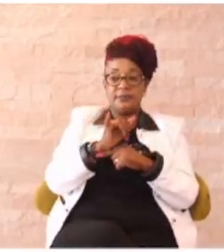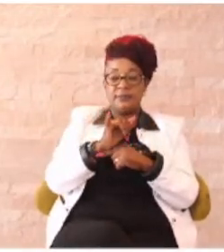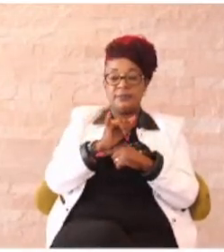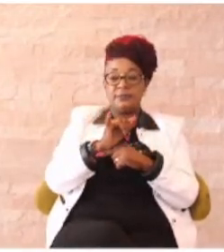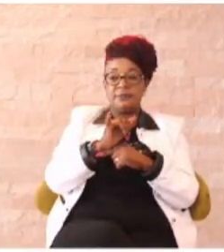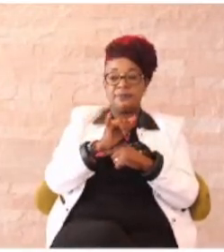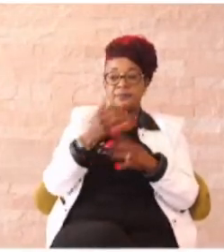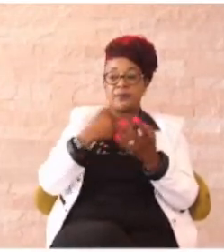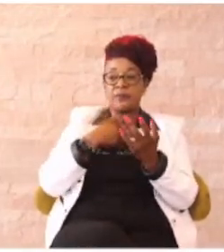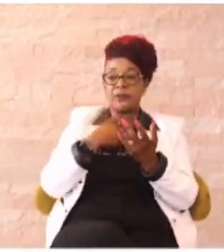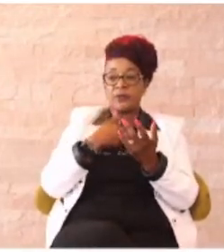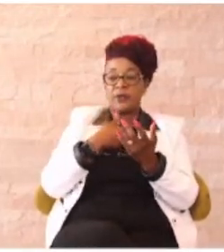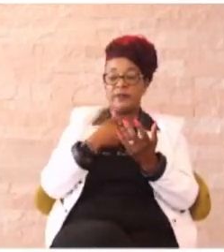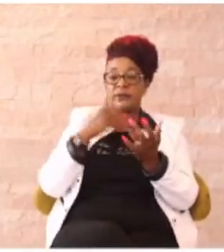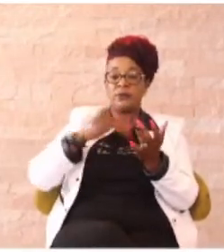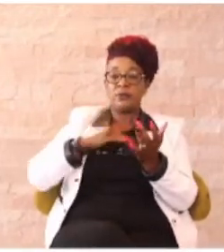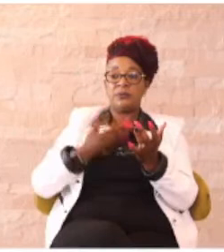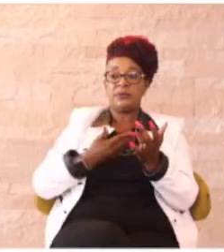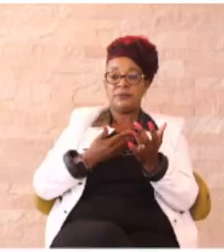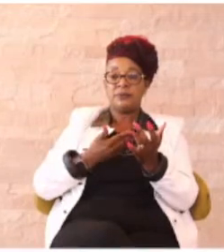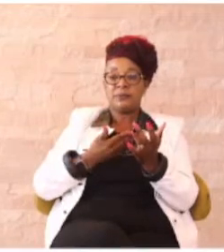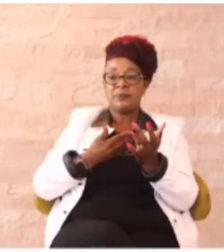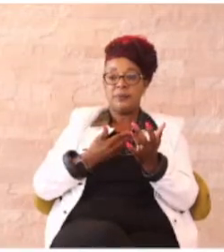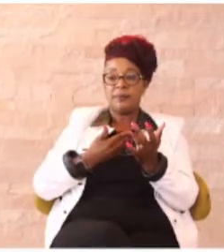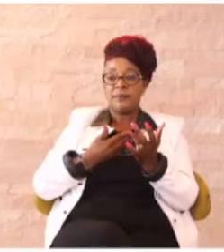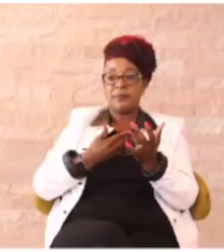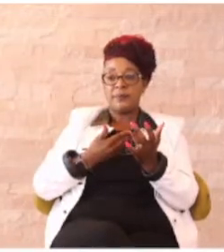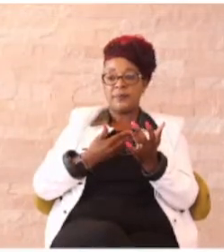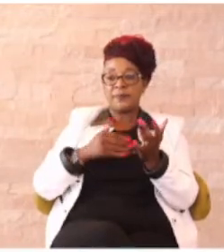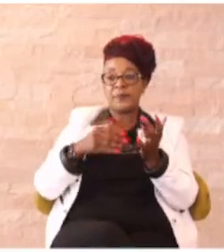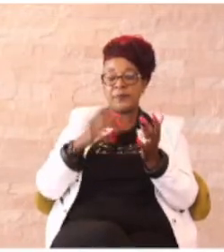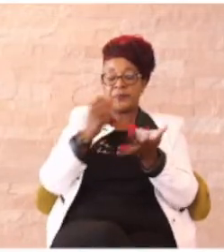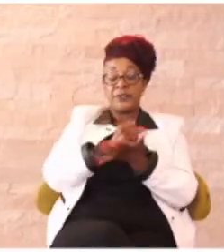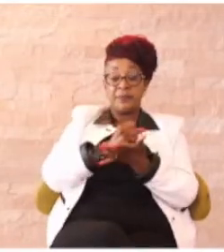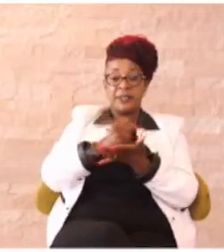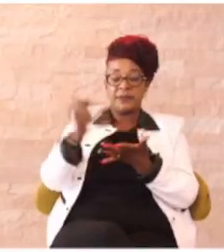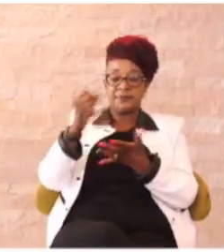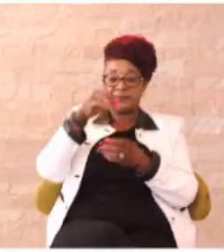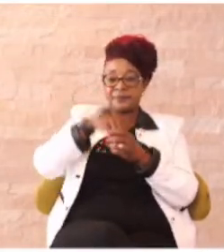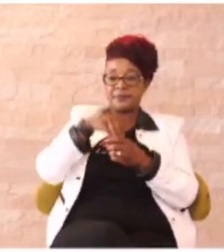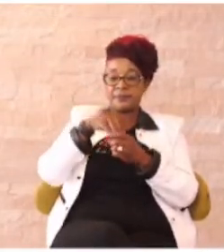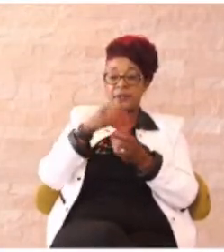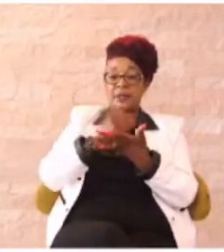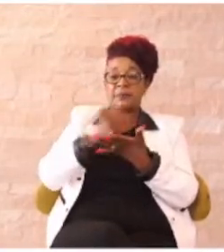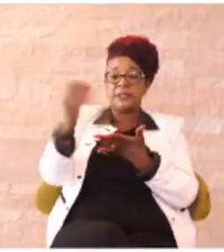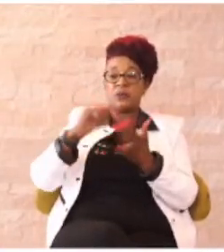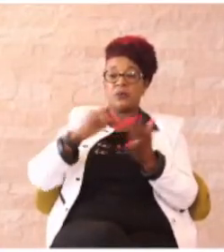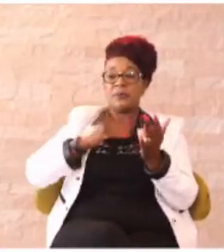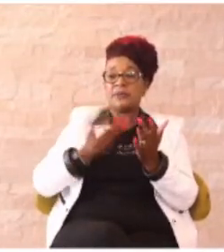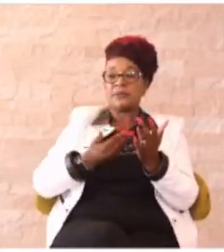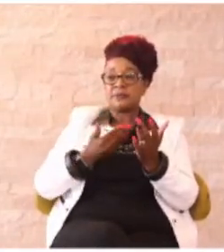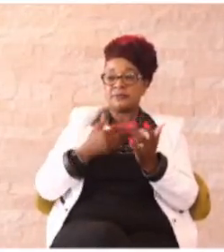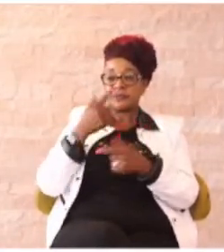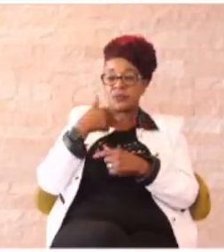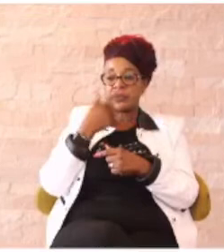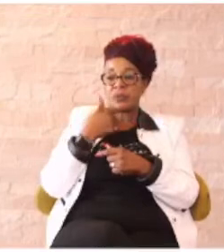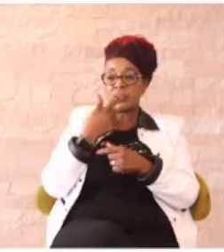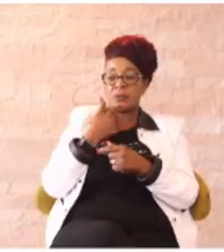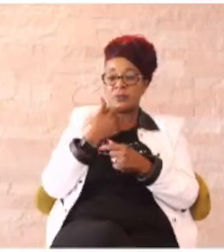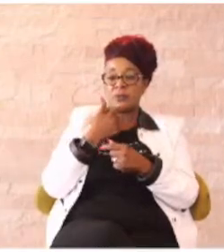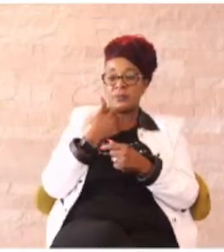there are women displaced, internally displaced women who